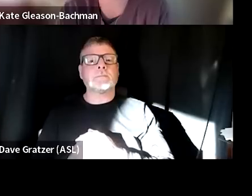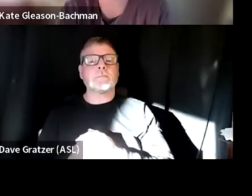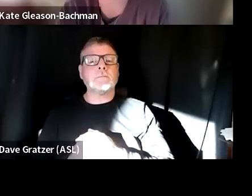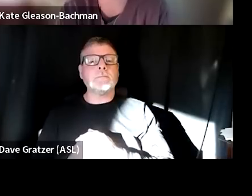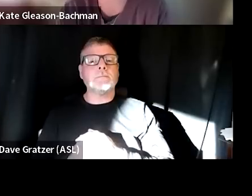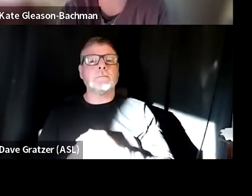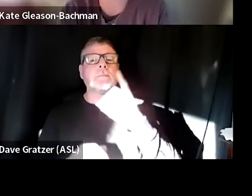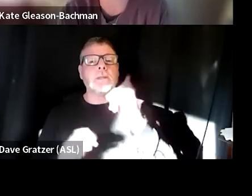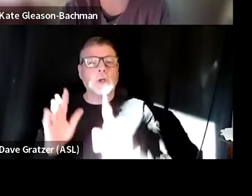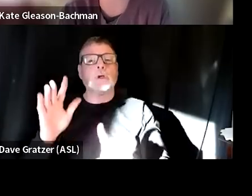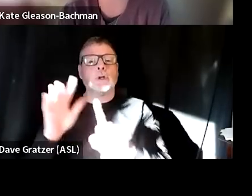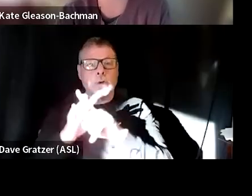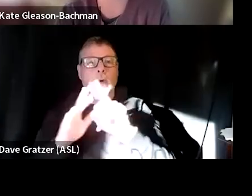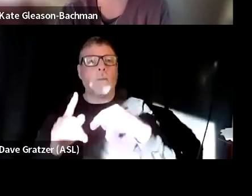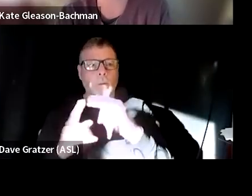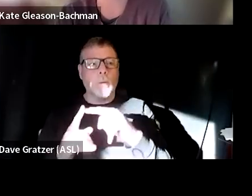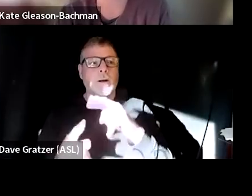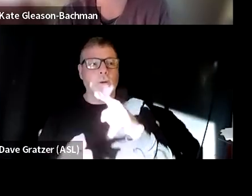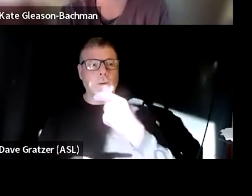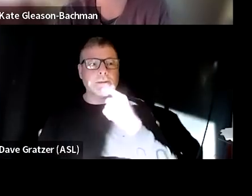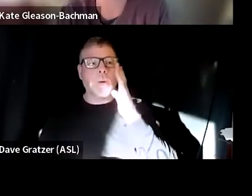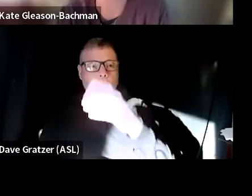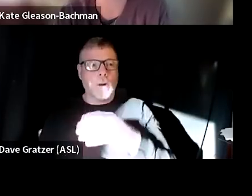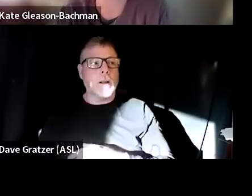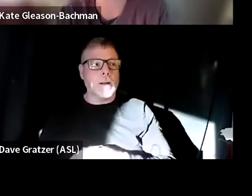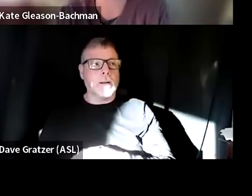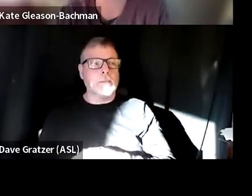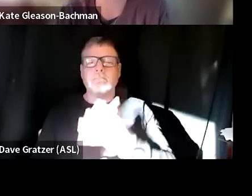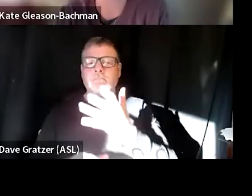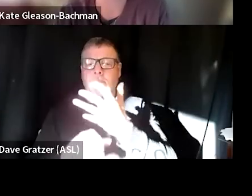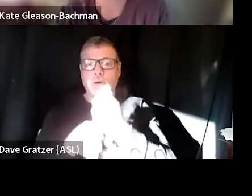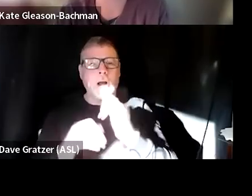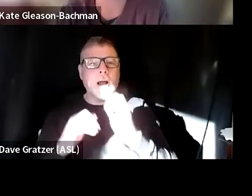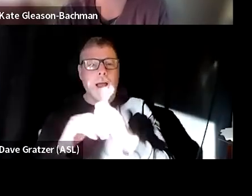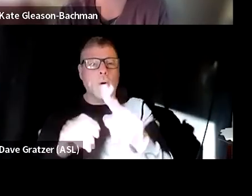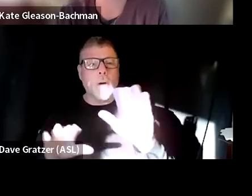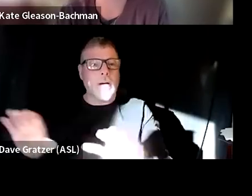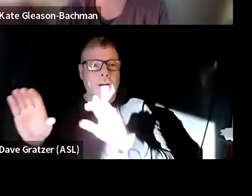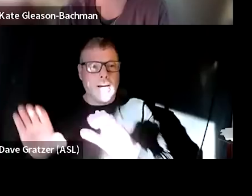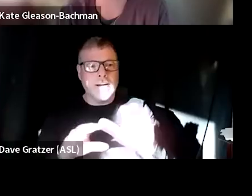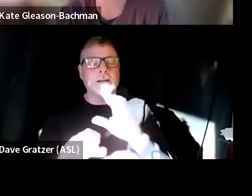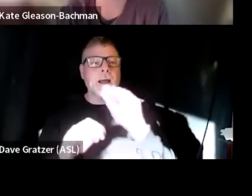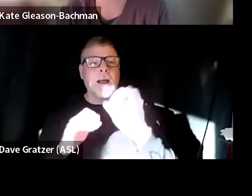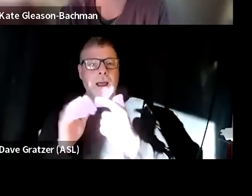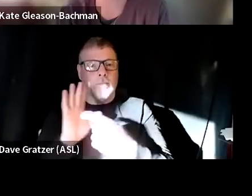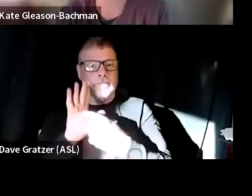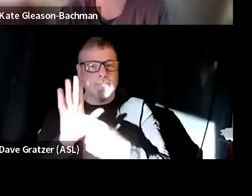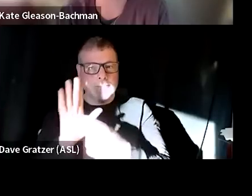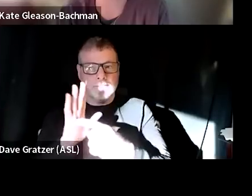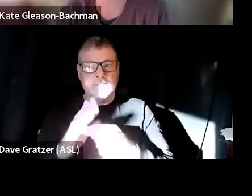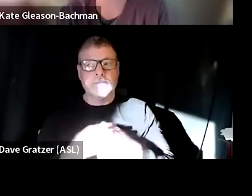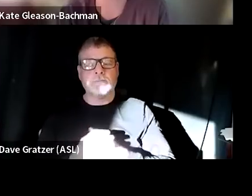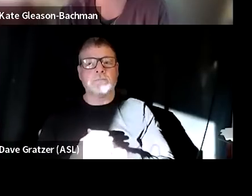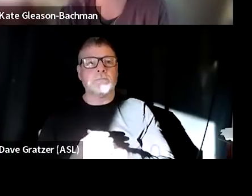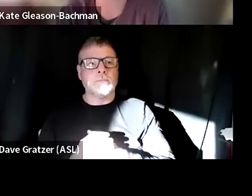just showing up when you say you're going to show up. I mean, trust has a lot to do with how you act, how you present yourself.